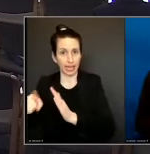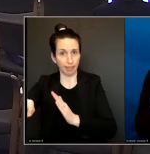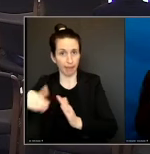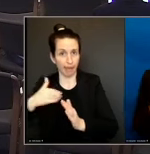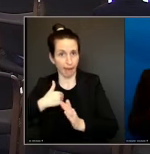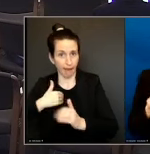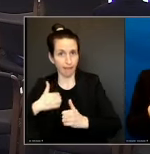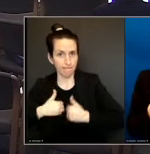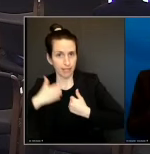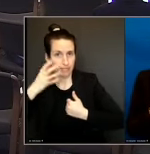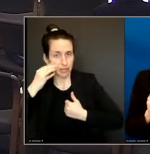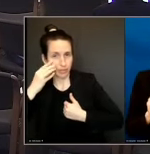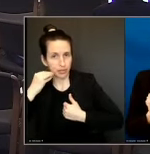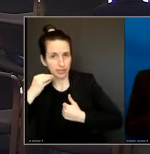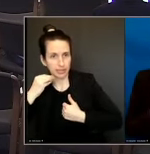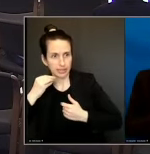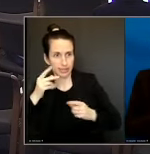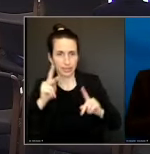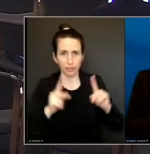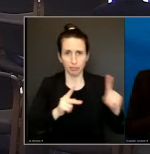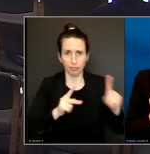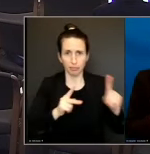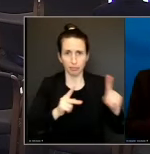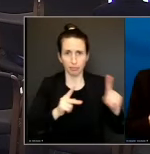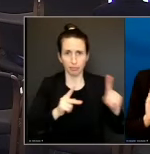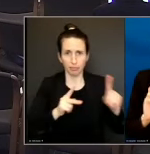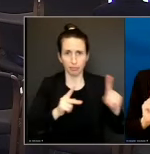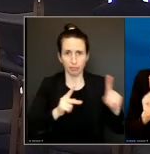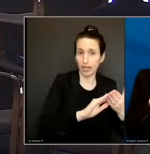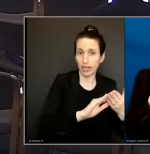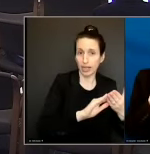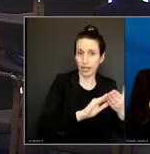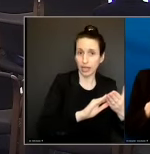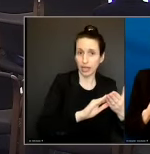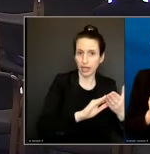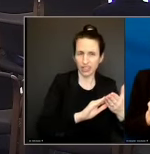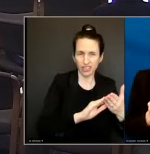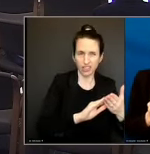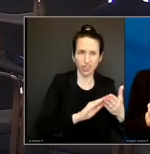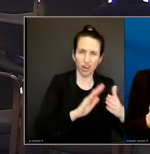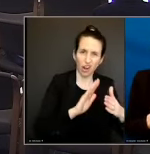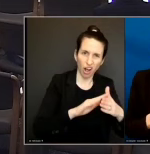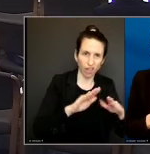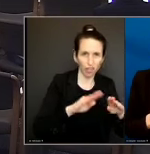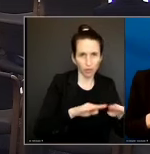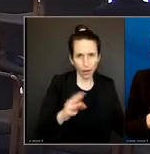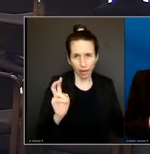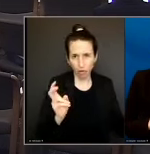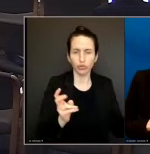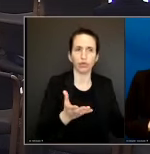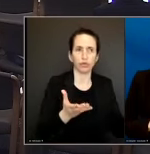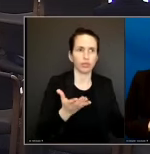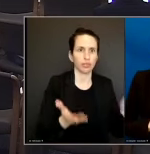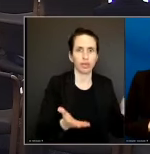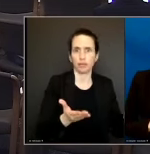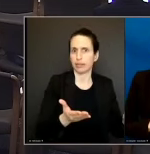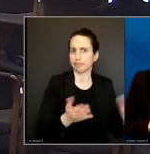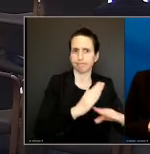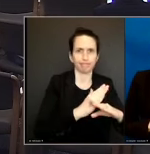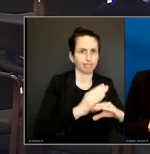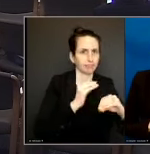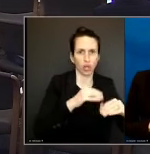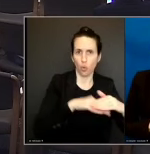and the people that are still in the community, who are on the ground, who may not even have access to